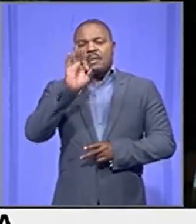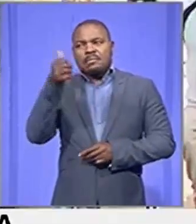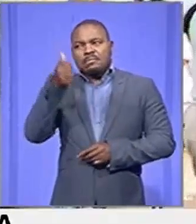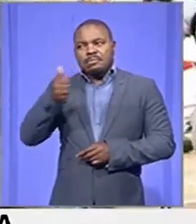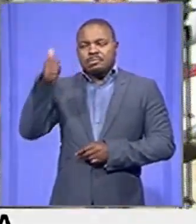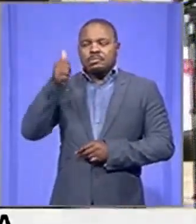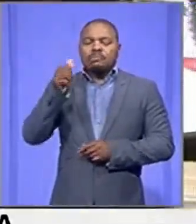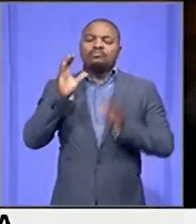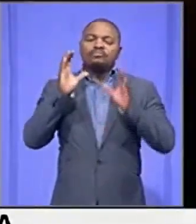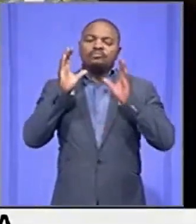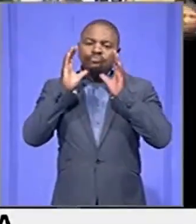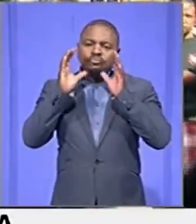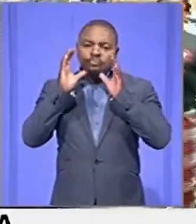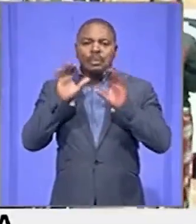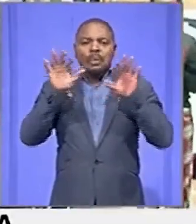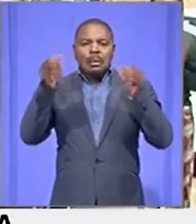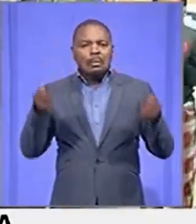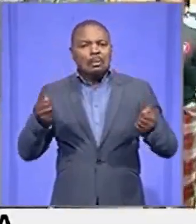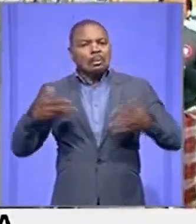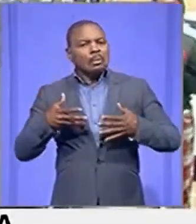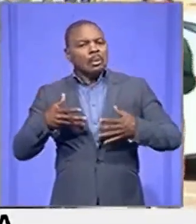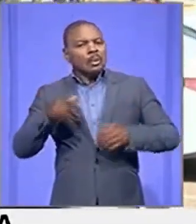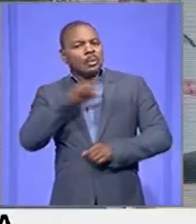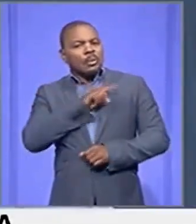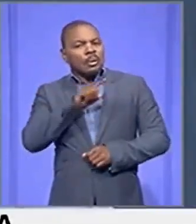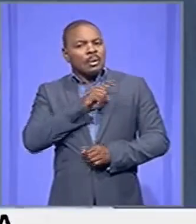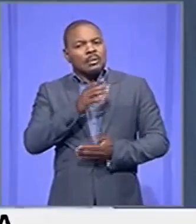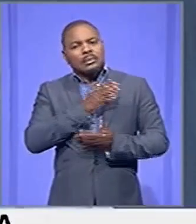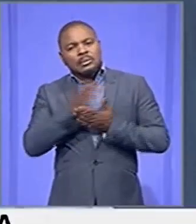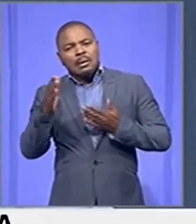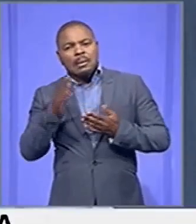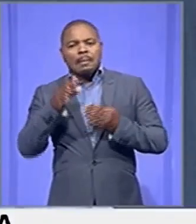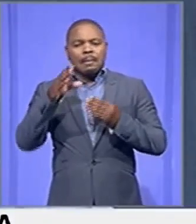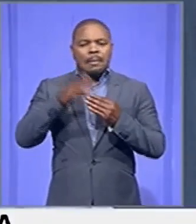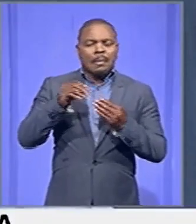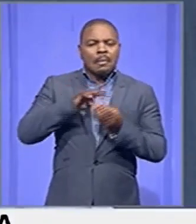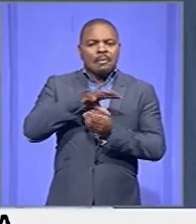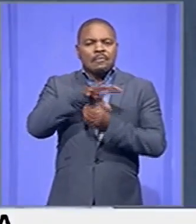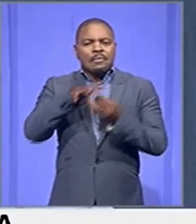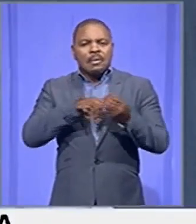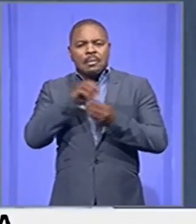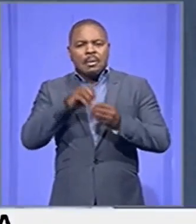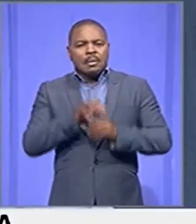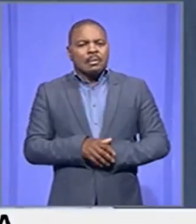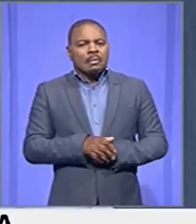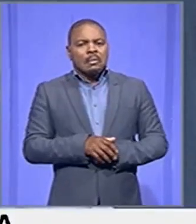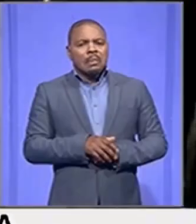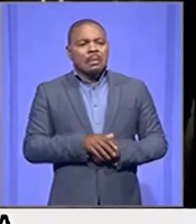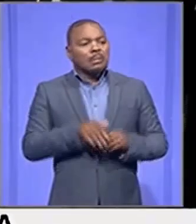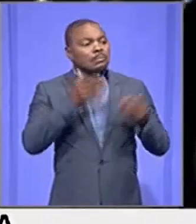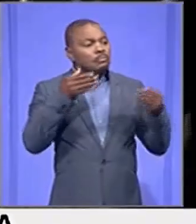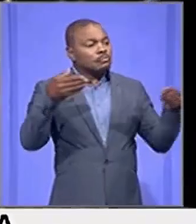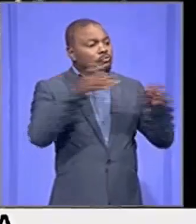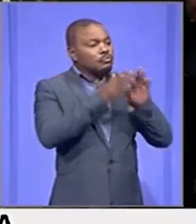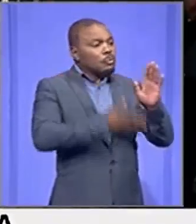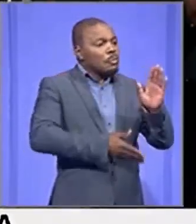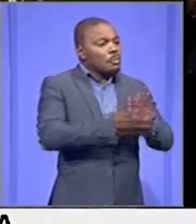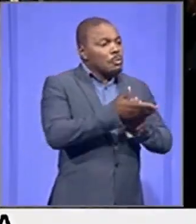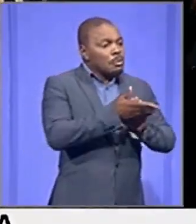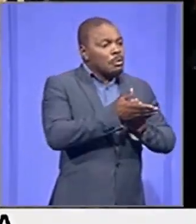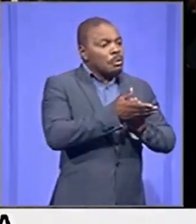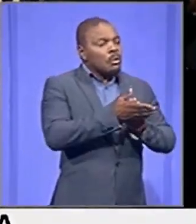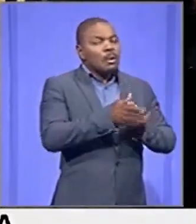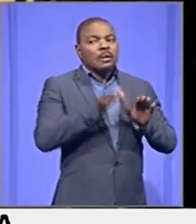Malema. Se makaditseng batho ba bangata ke hore batho ba bang ba leloko ba ile ba tsamaya ha mokoloko le ba setsheng sa bafu sa Four